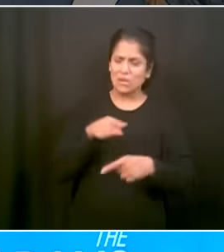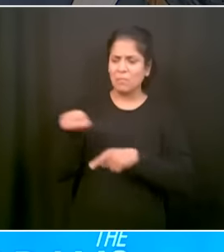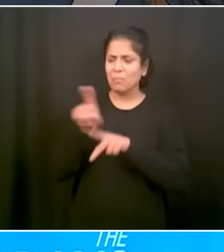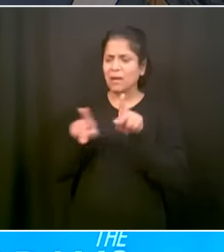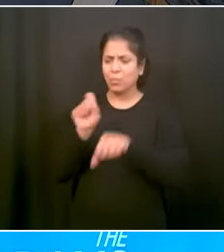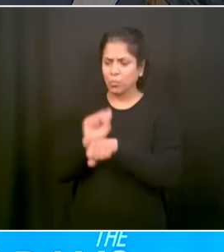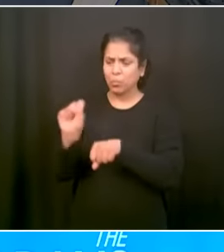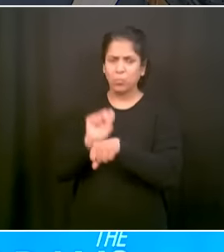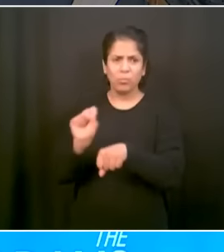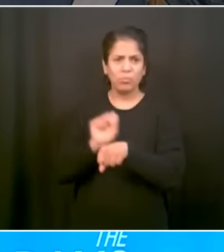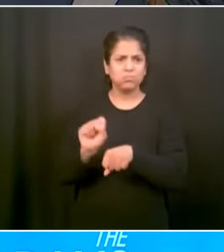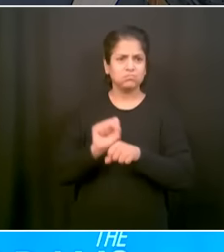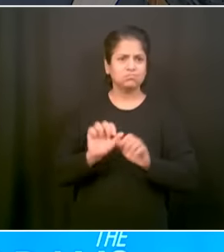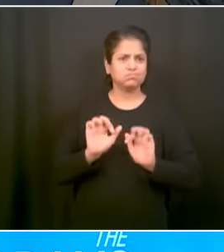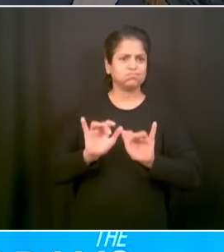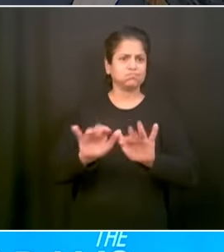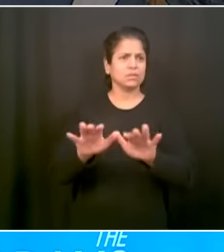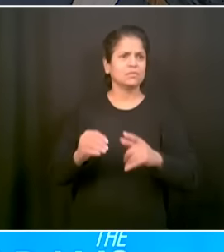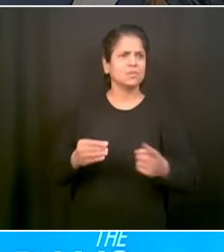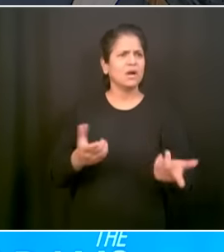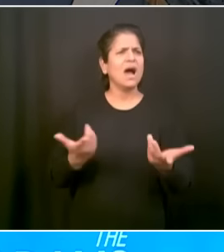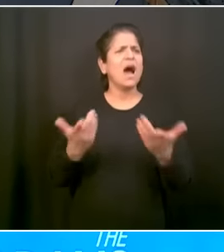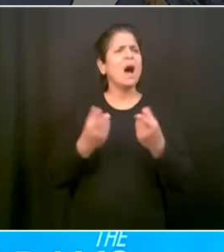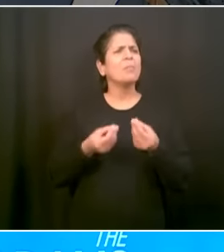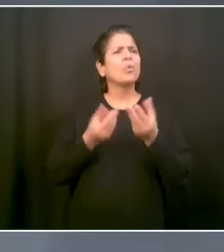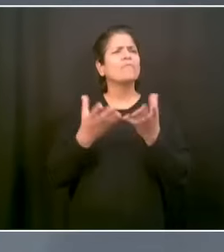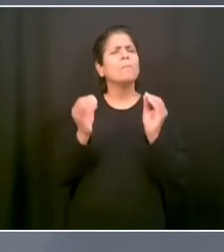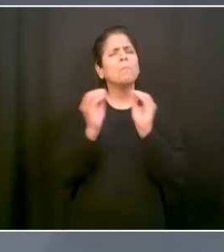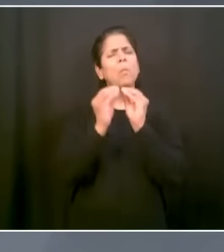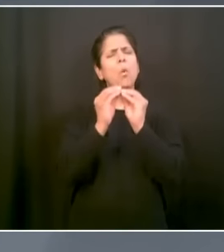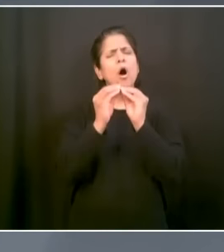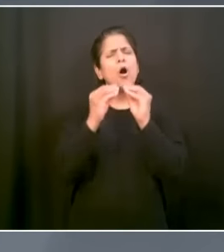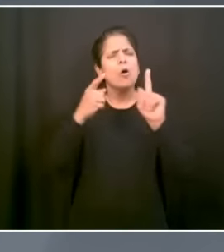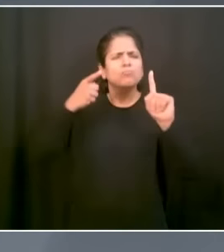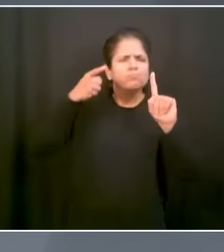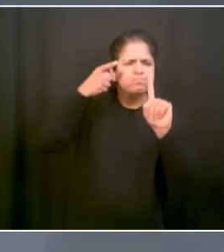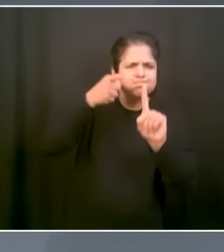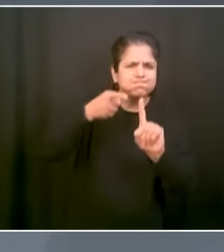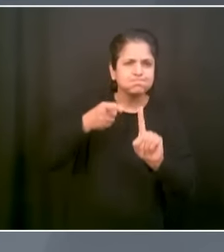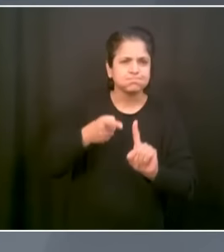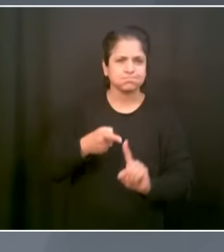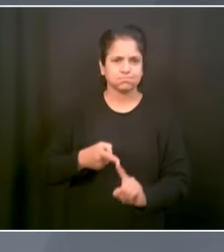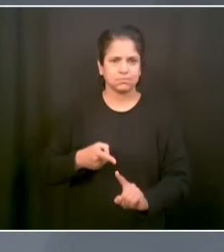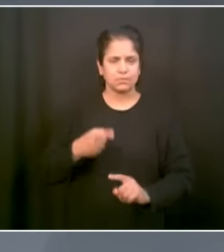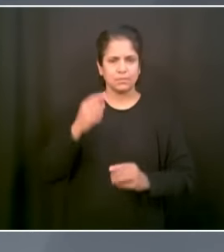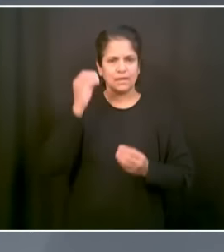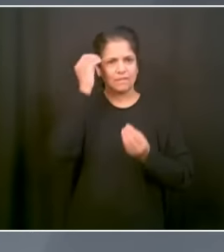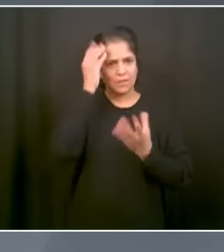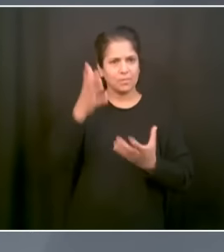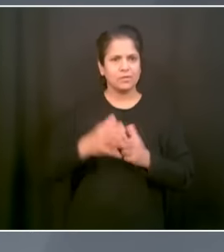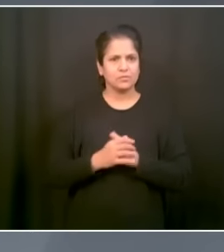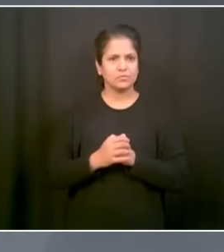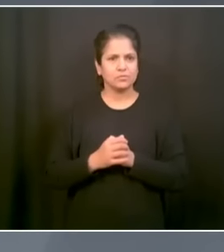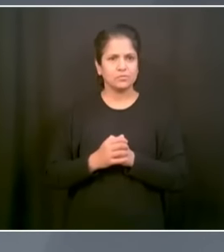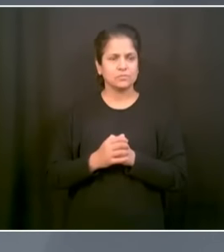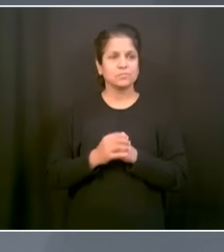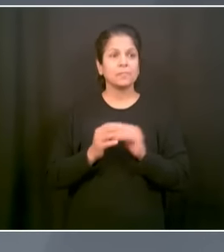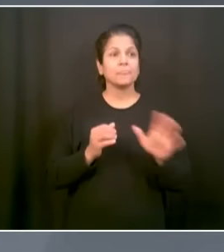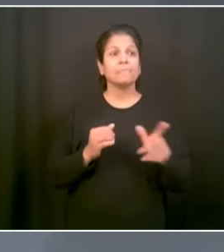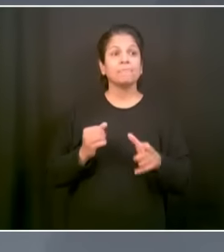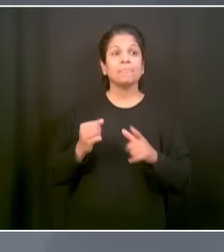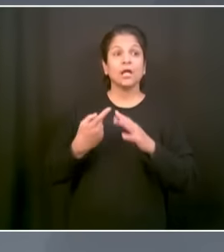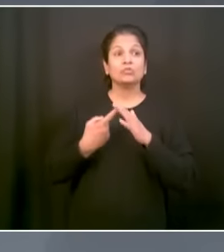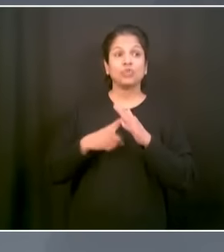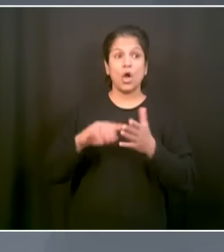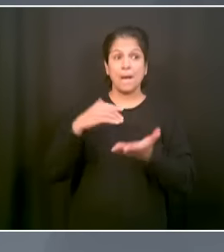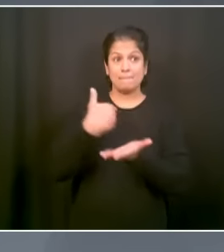So do you want to give more details? Yeah. We are going to deliver a preliminary budget on February 17th.